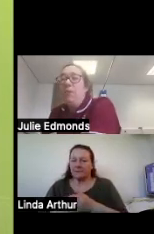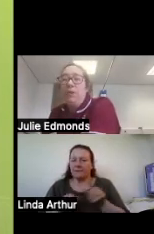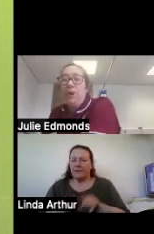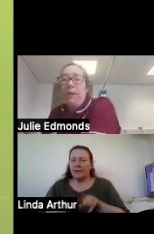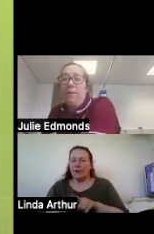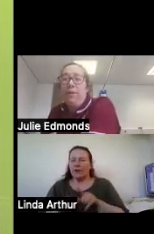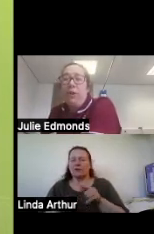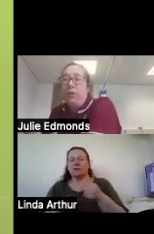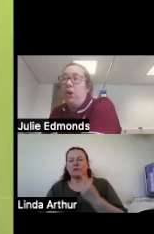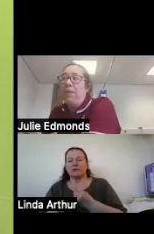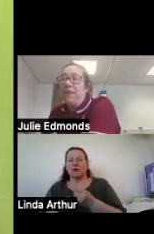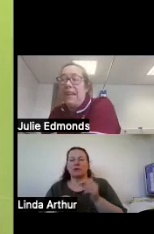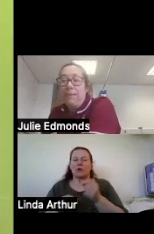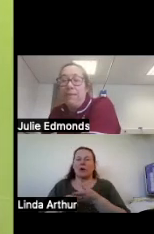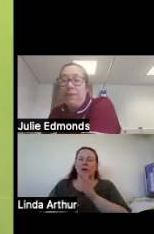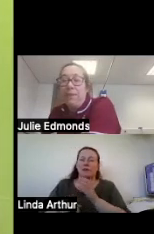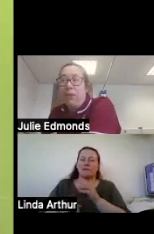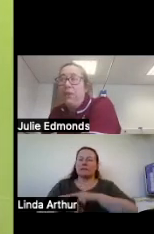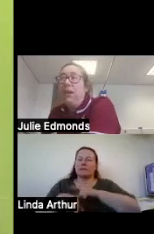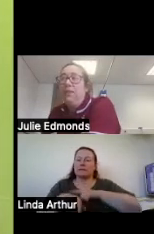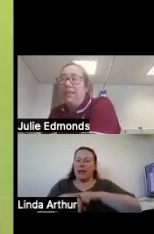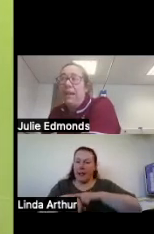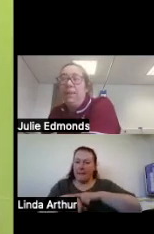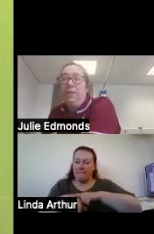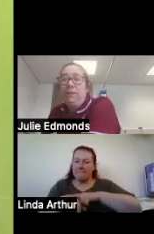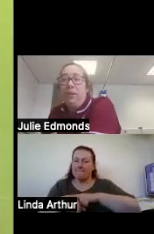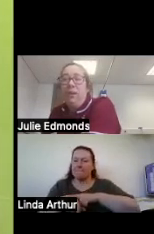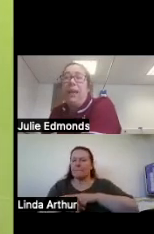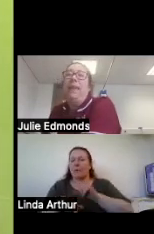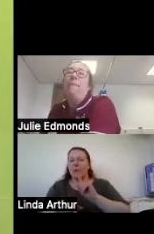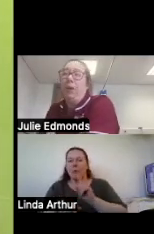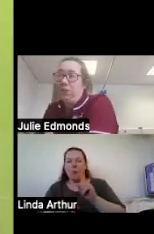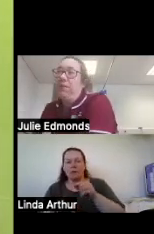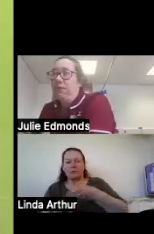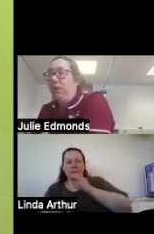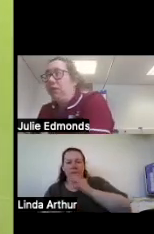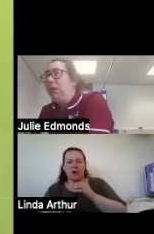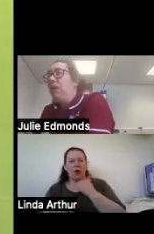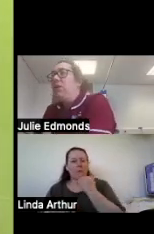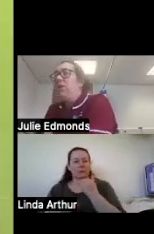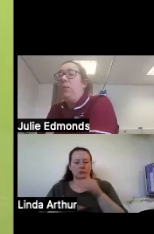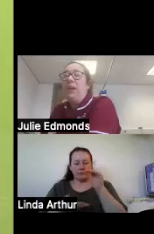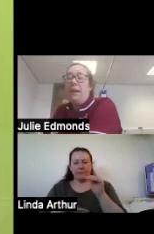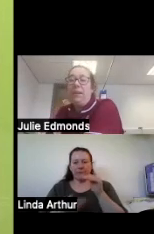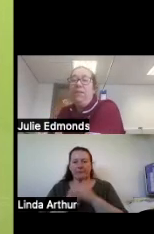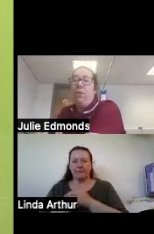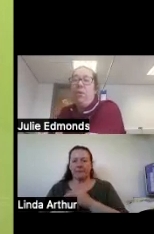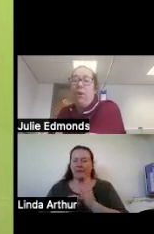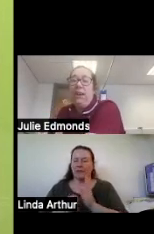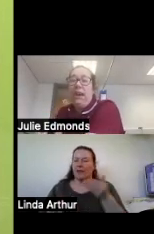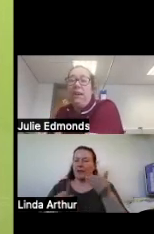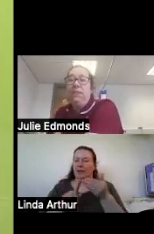talk, when we talk about fluid, we talk about the time of the fluid, the type of the fluid, and the amount of the fluid. So we're aiming